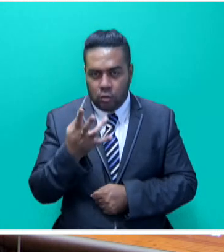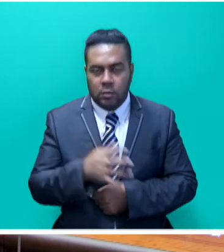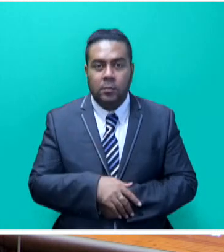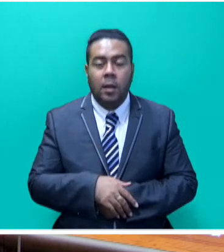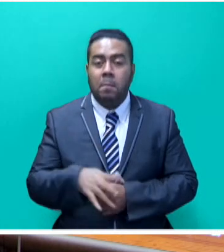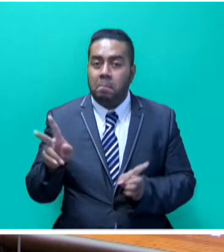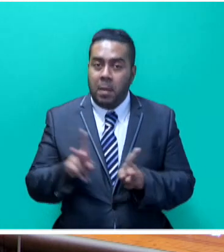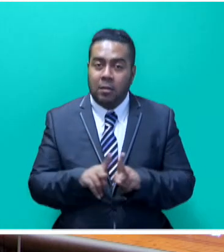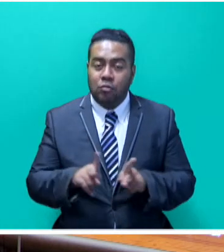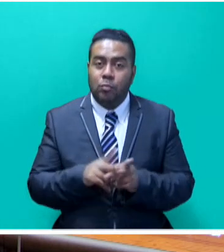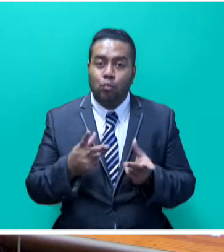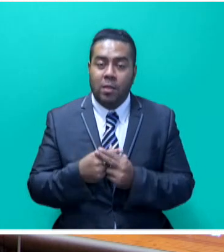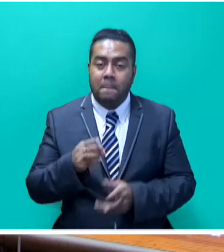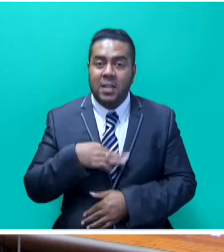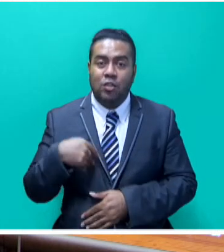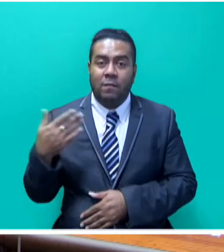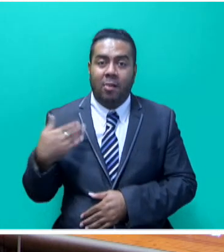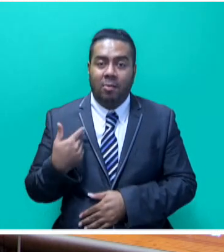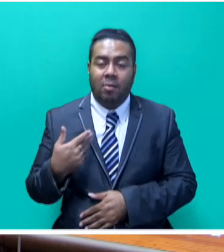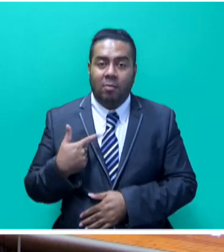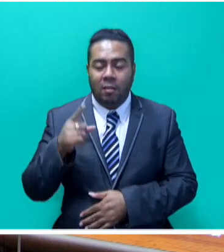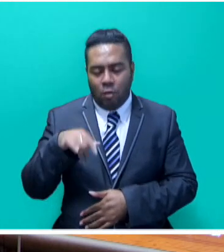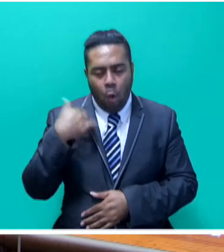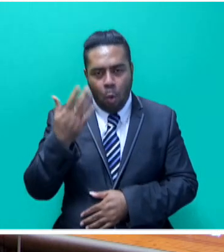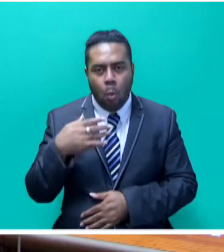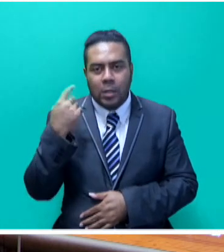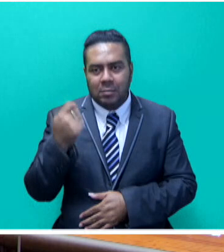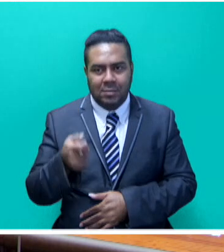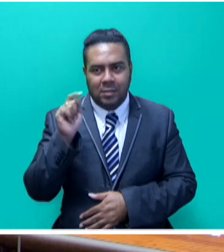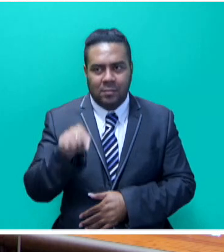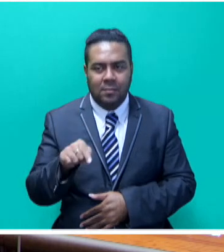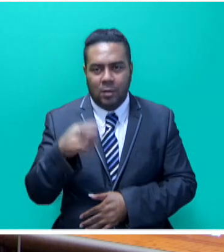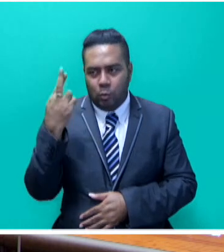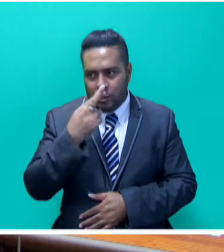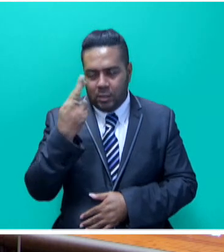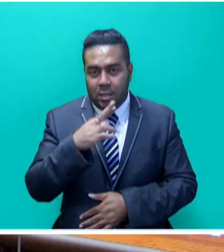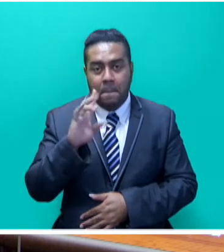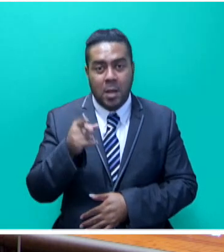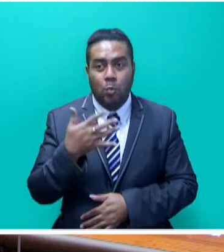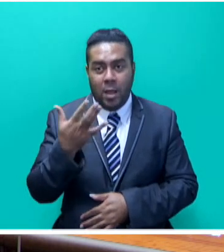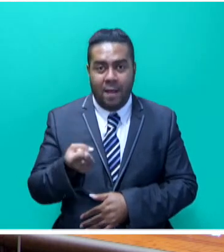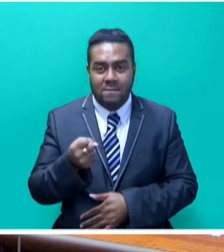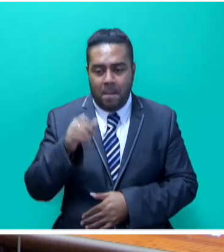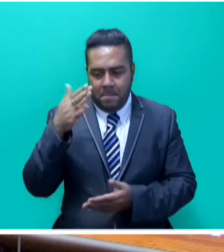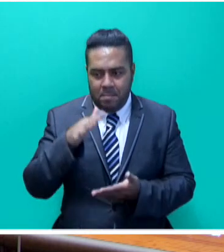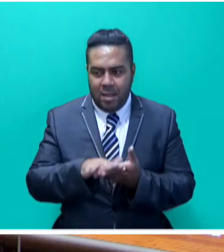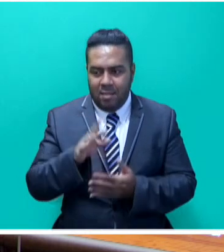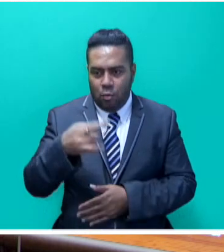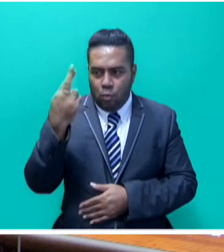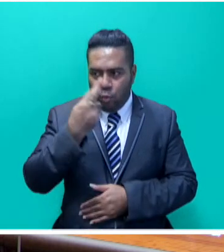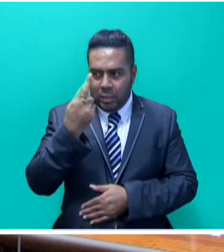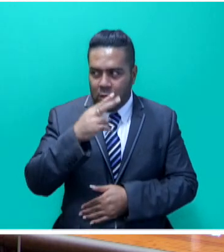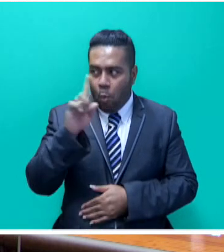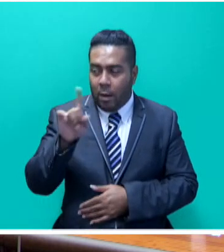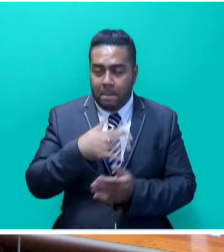with the Ministry of Health. There will always be risks, Mr. Speaker, sir, but we have minimized these risks. What